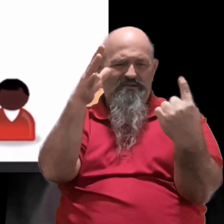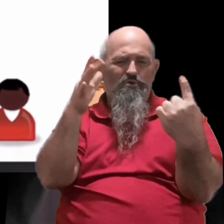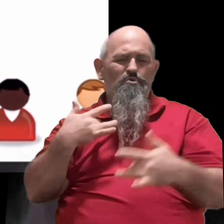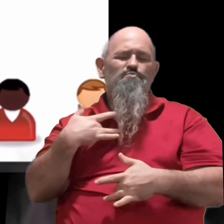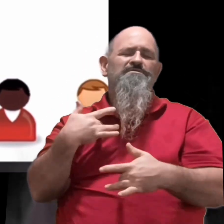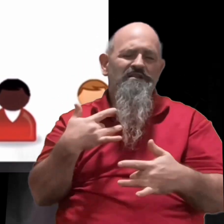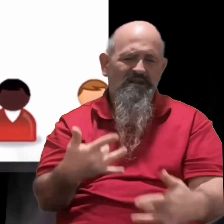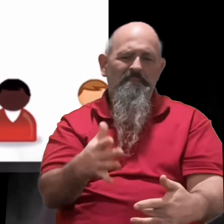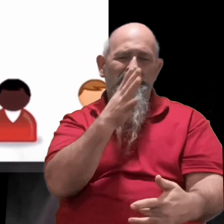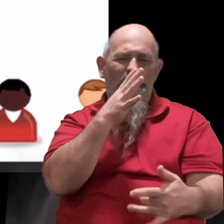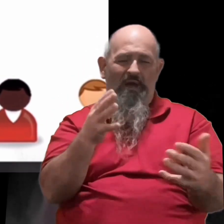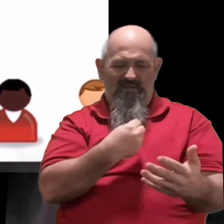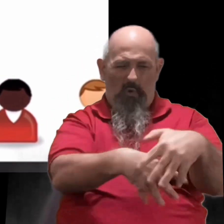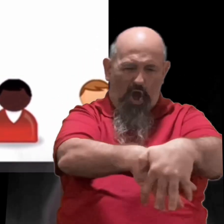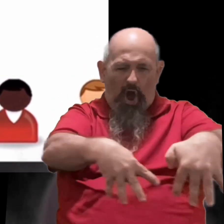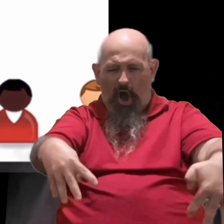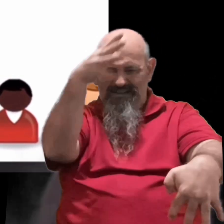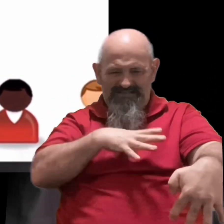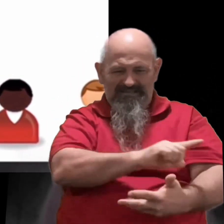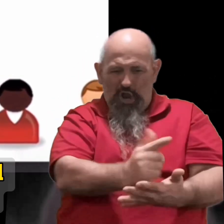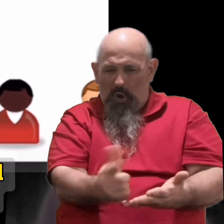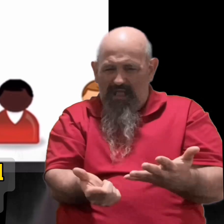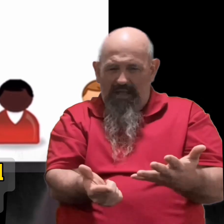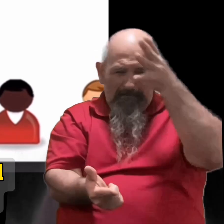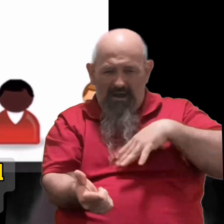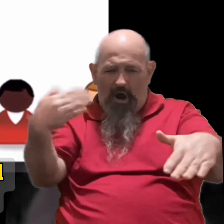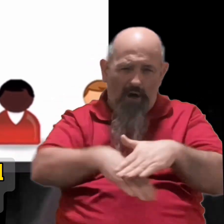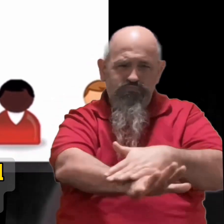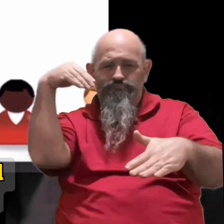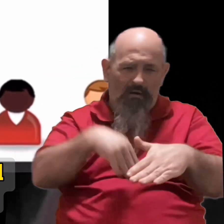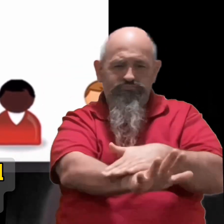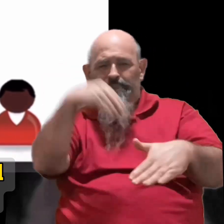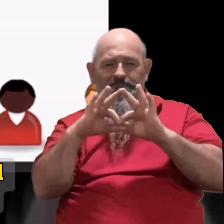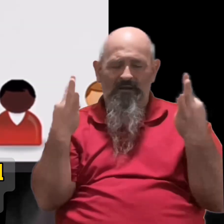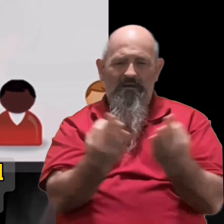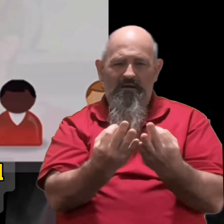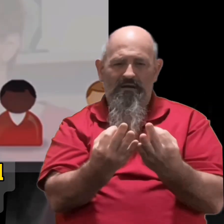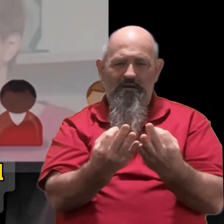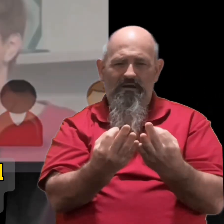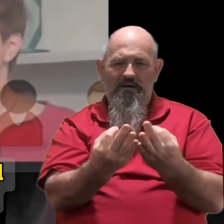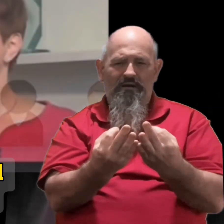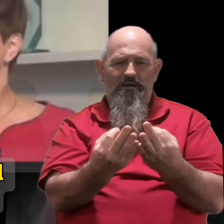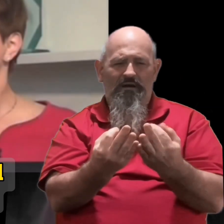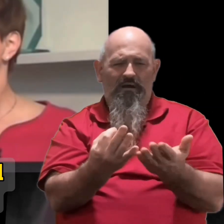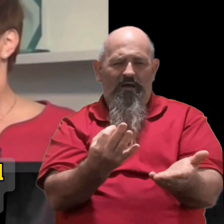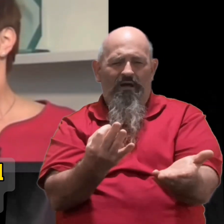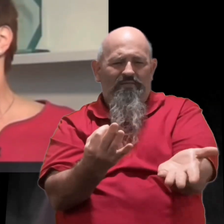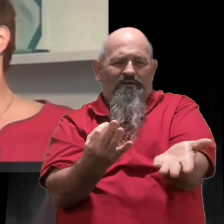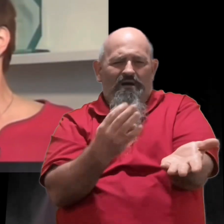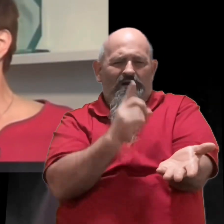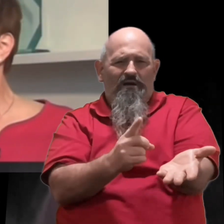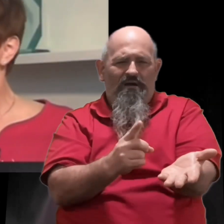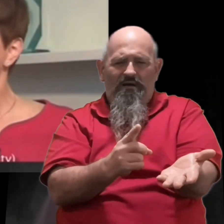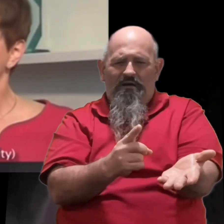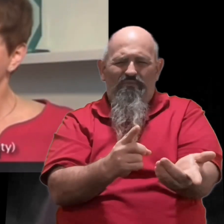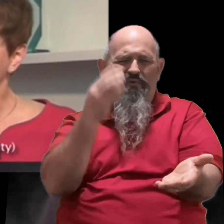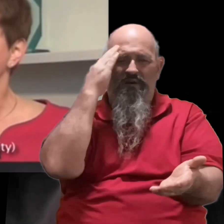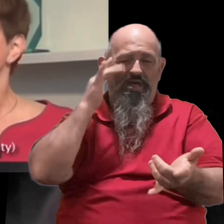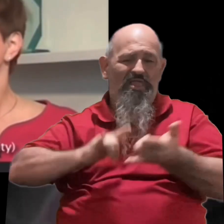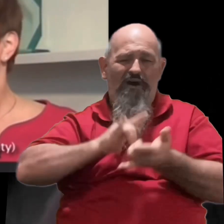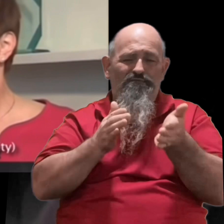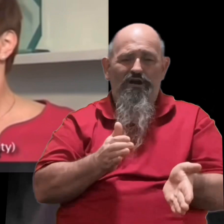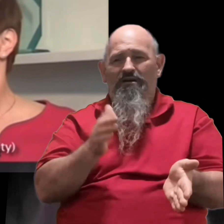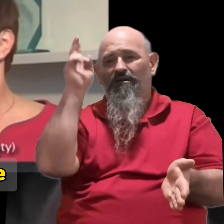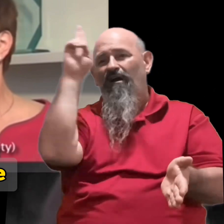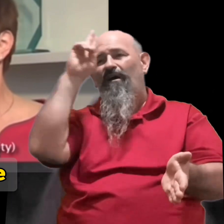usually the mother, and a whole series of men coming in and out of the family, there are,